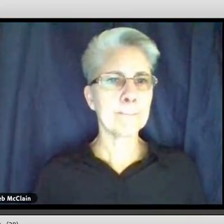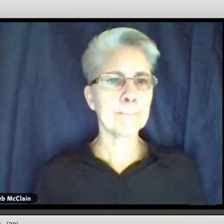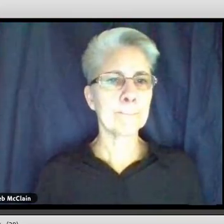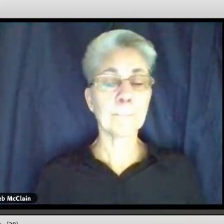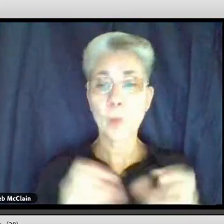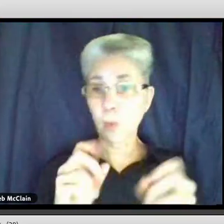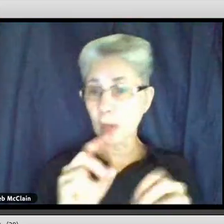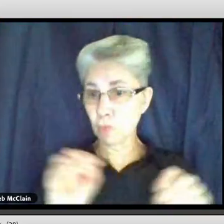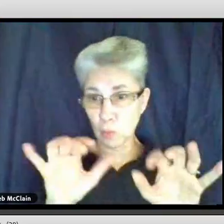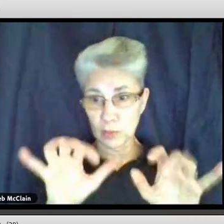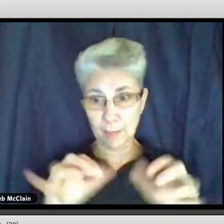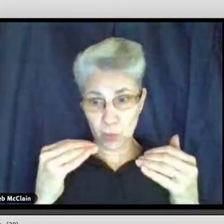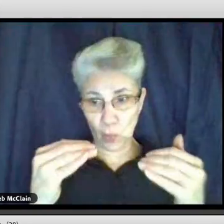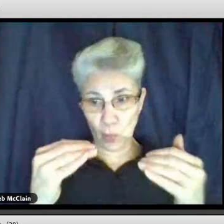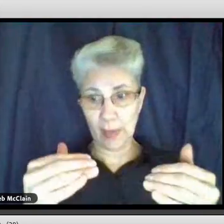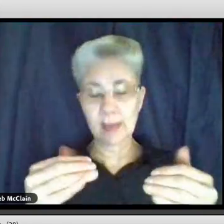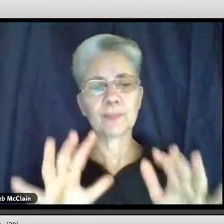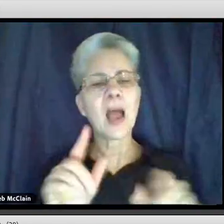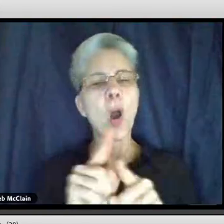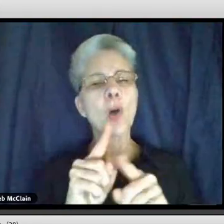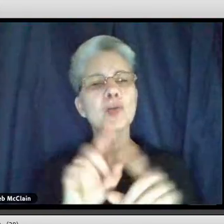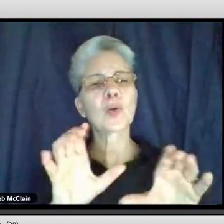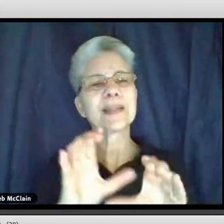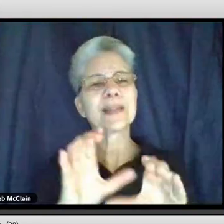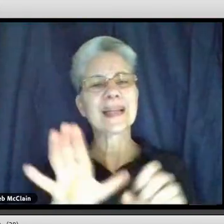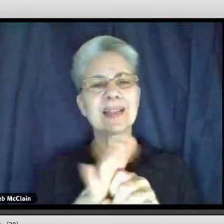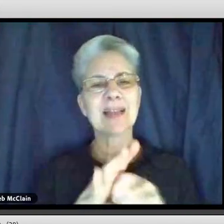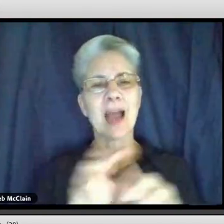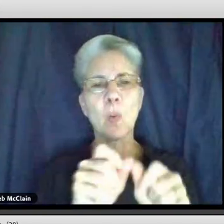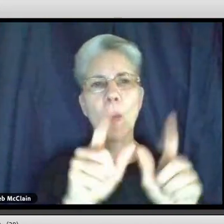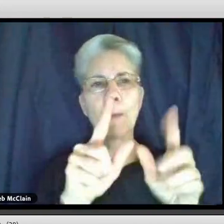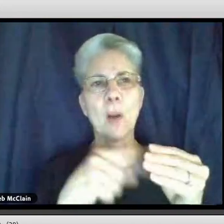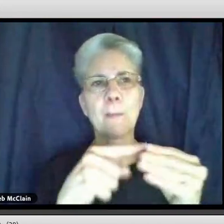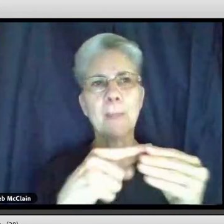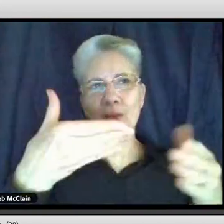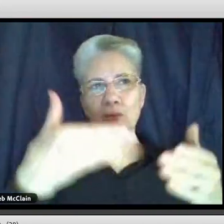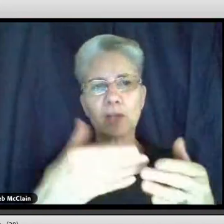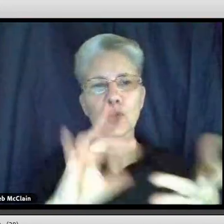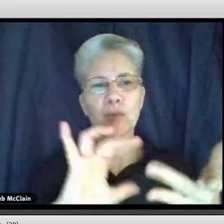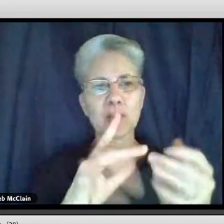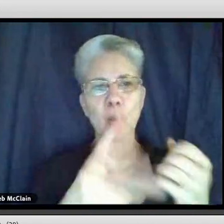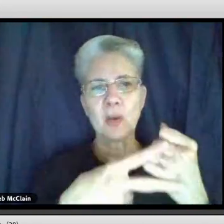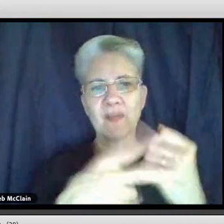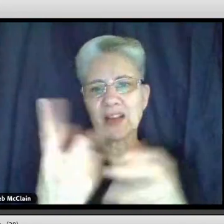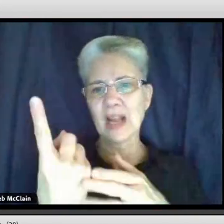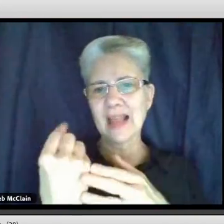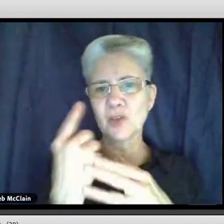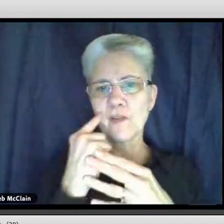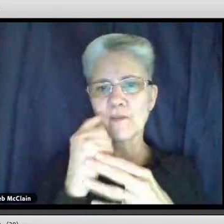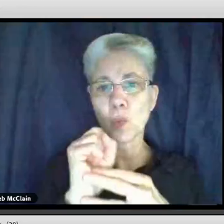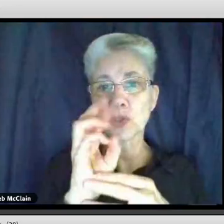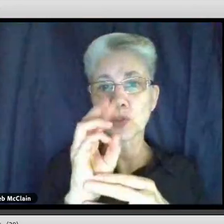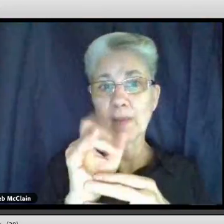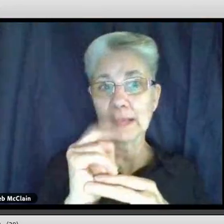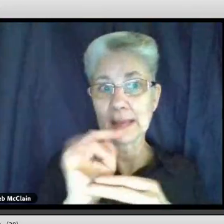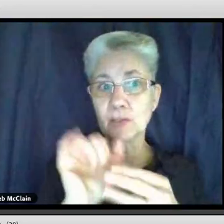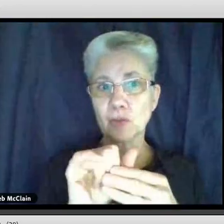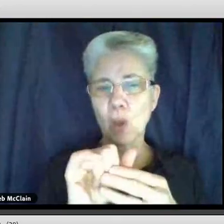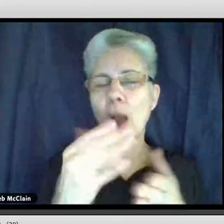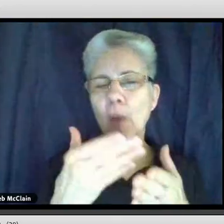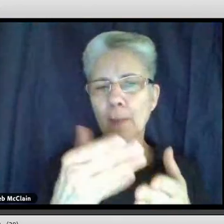Okay, no typing, so we'll move on. I also did an entire webinar on Introduction to Digital Preservation last year for SwiftLim, so I